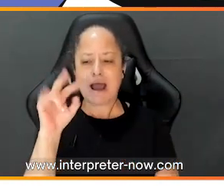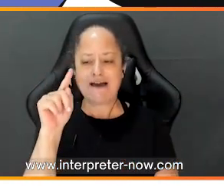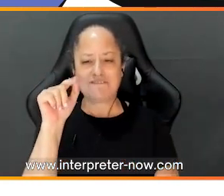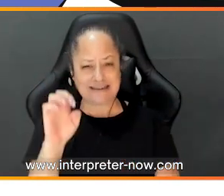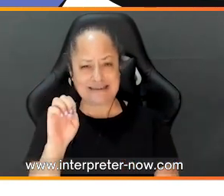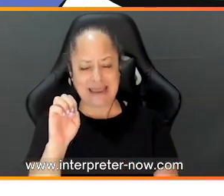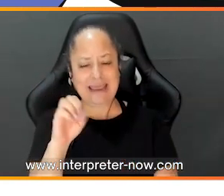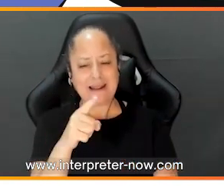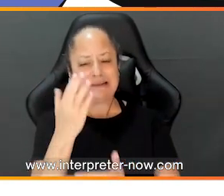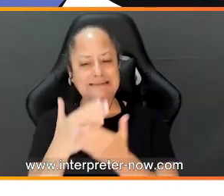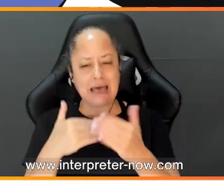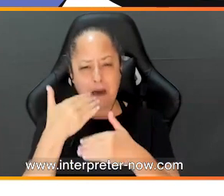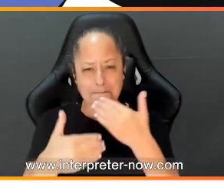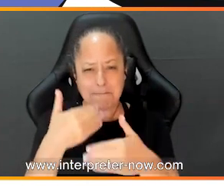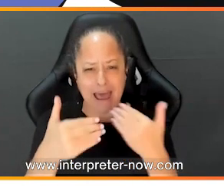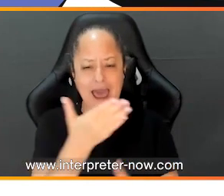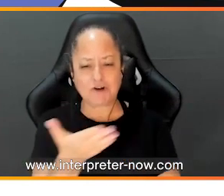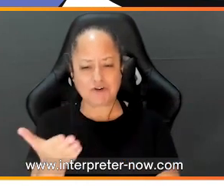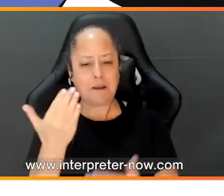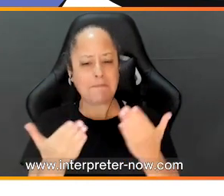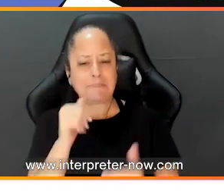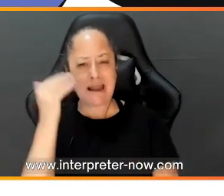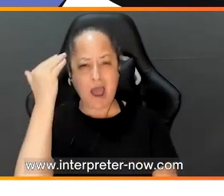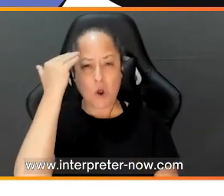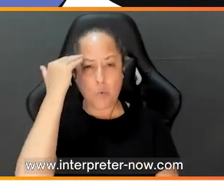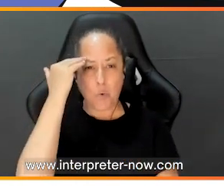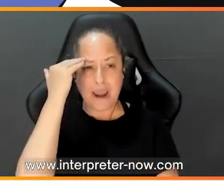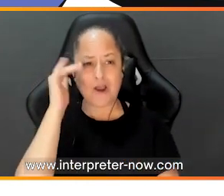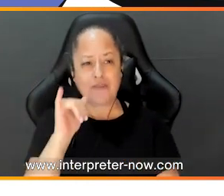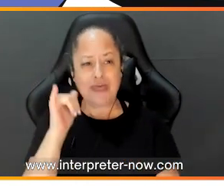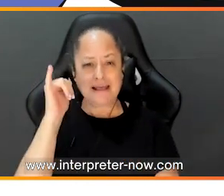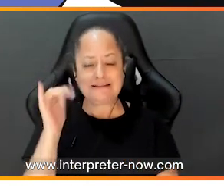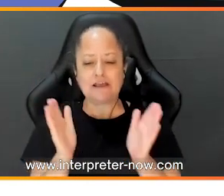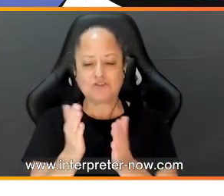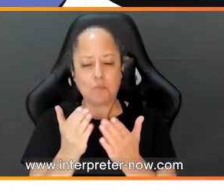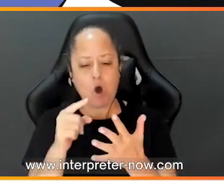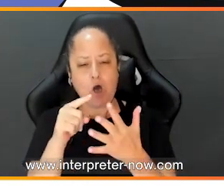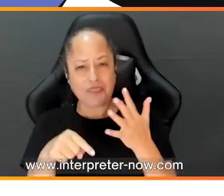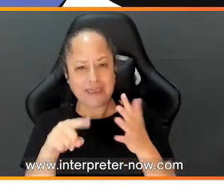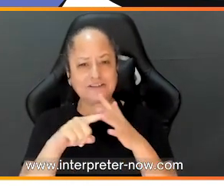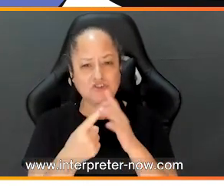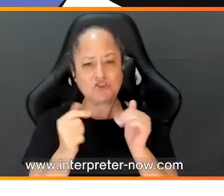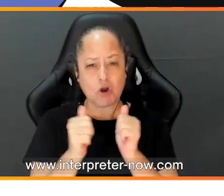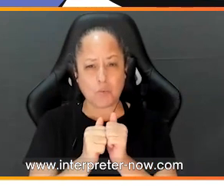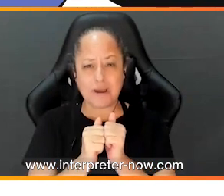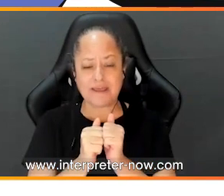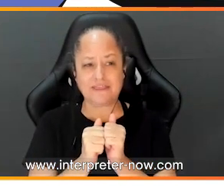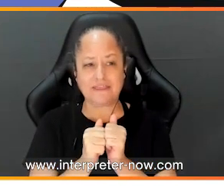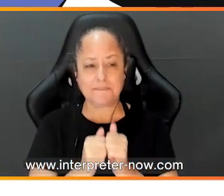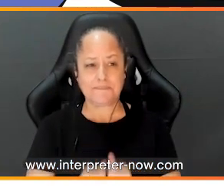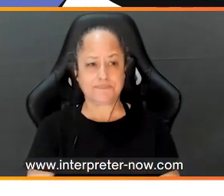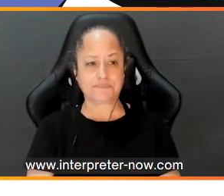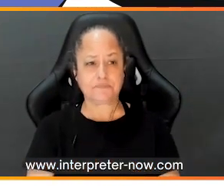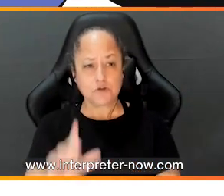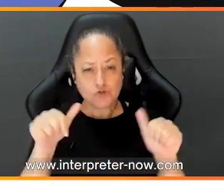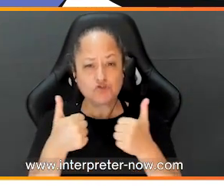the most kind of scientific way of describing someone who participates in research is a research subject. And